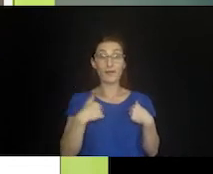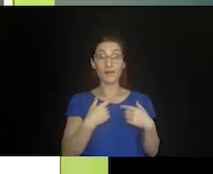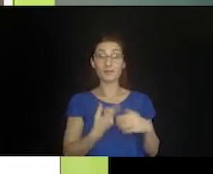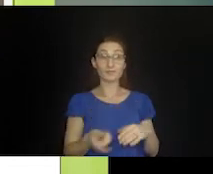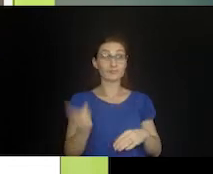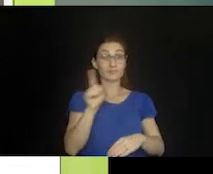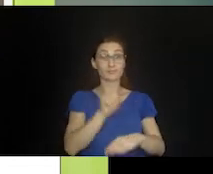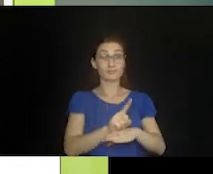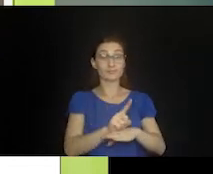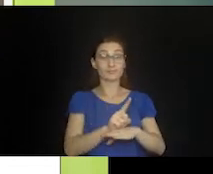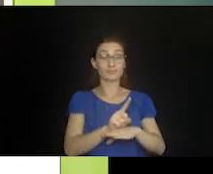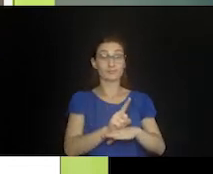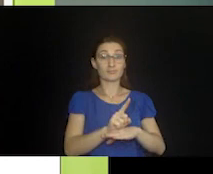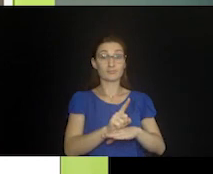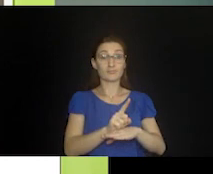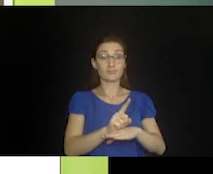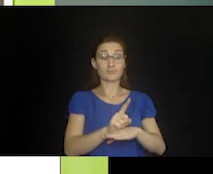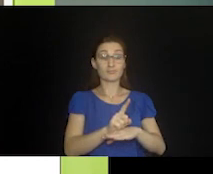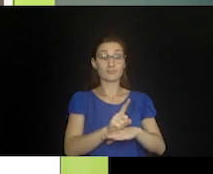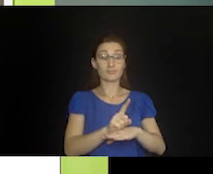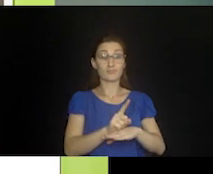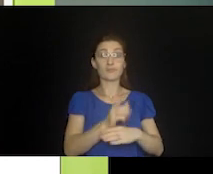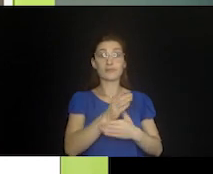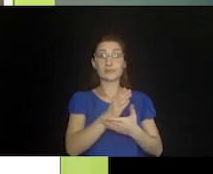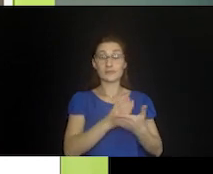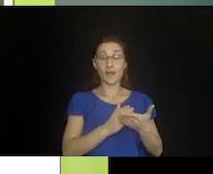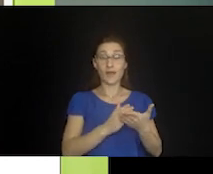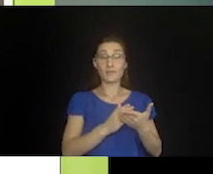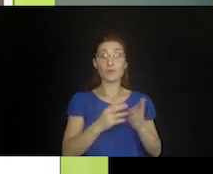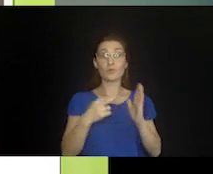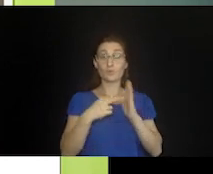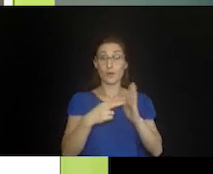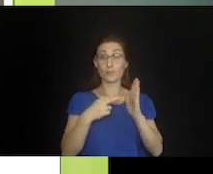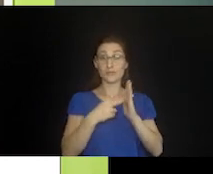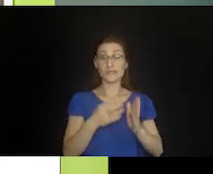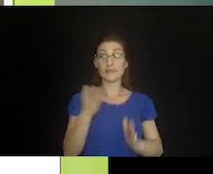was in California. I did go to some of our state